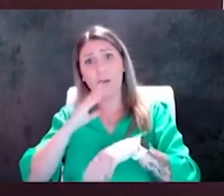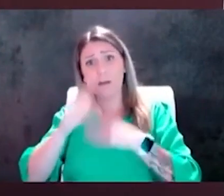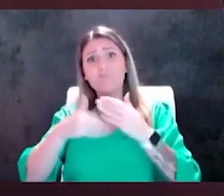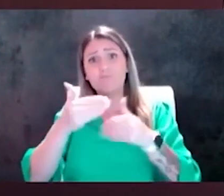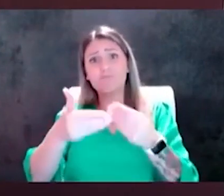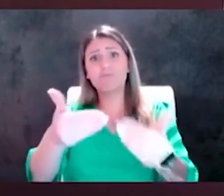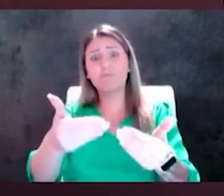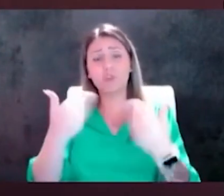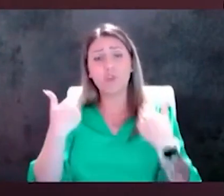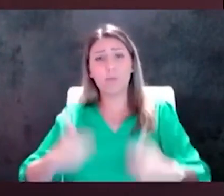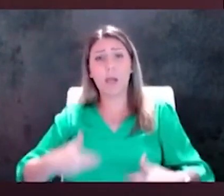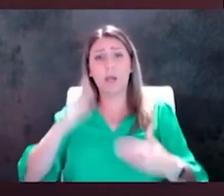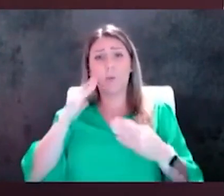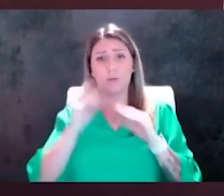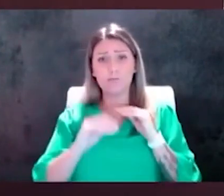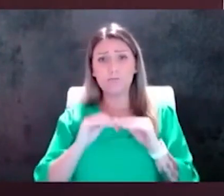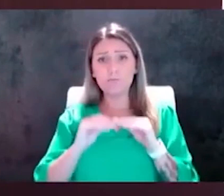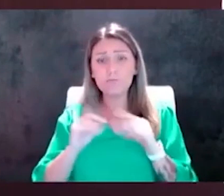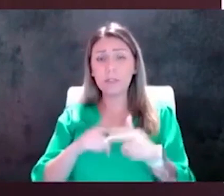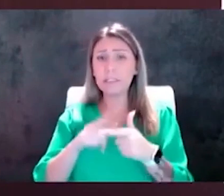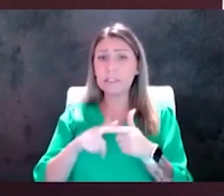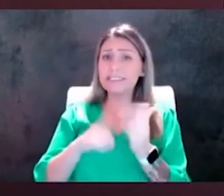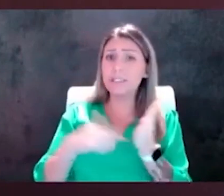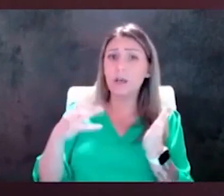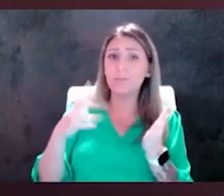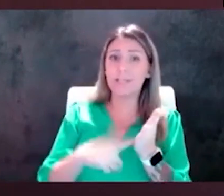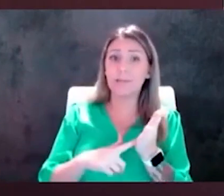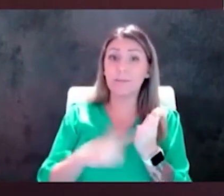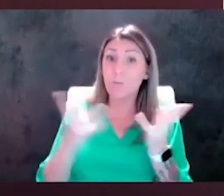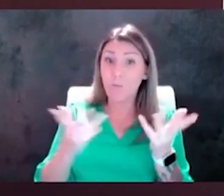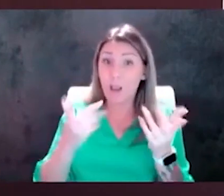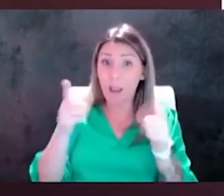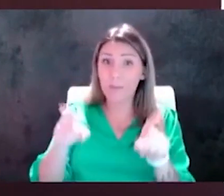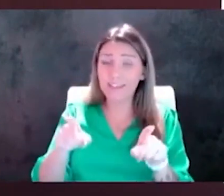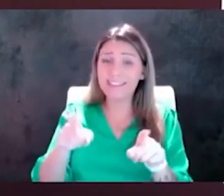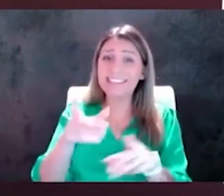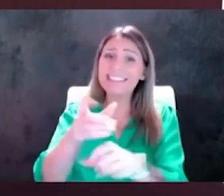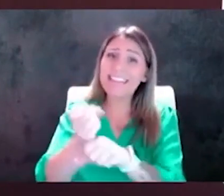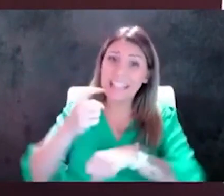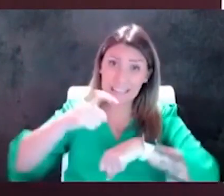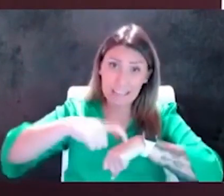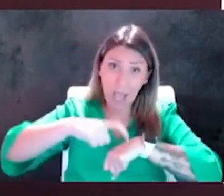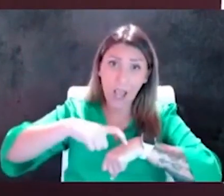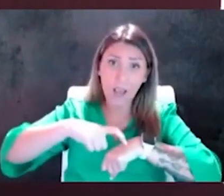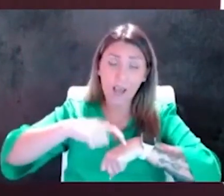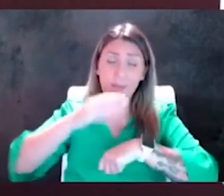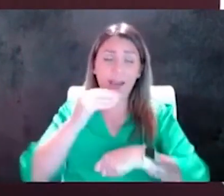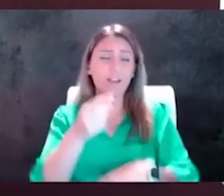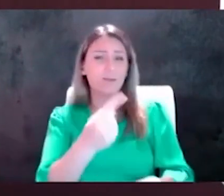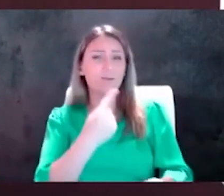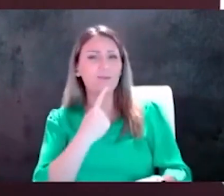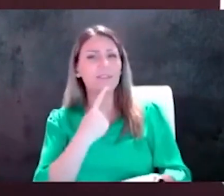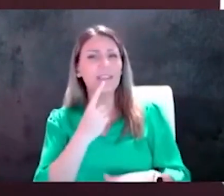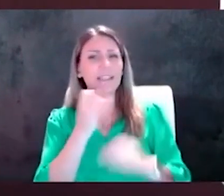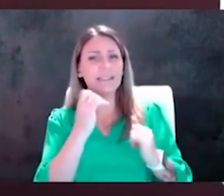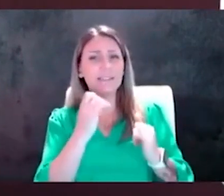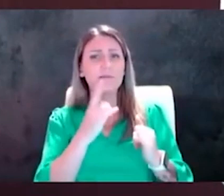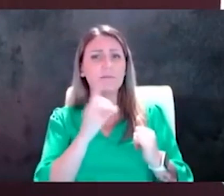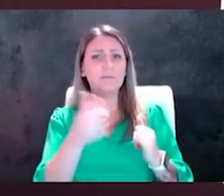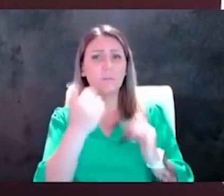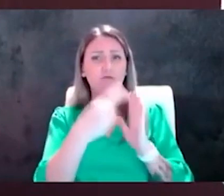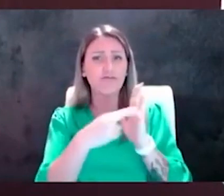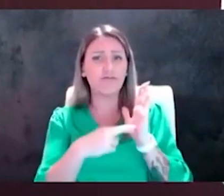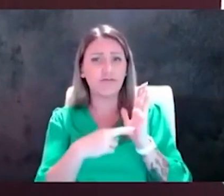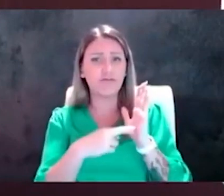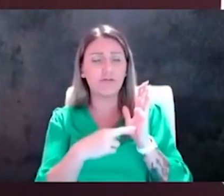so sometimes it just takes time. And then I think, Mikayla, you said it well earlier. The other rule I try to educate with